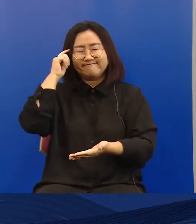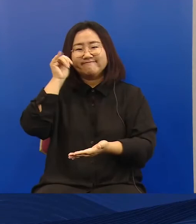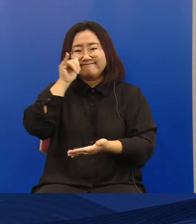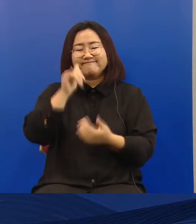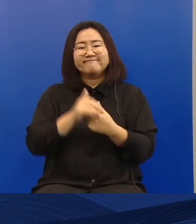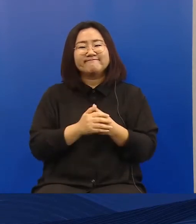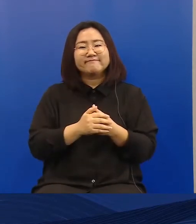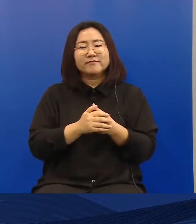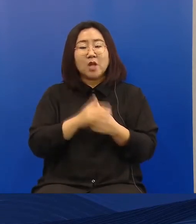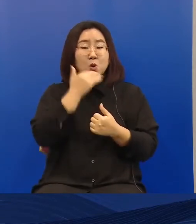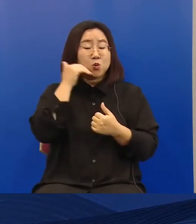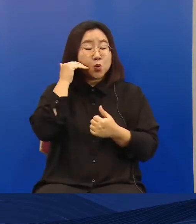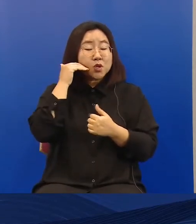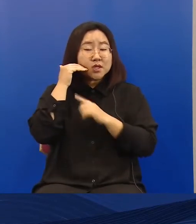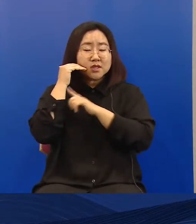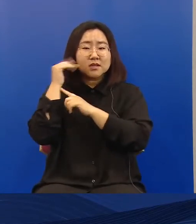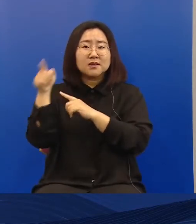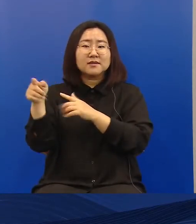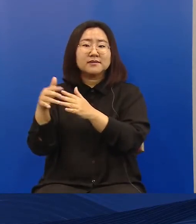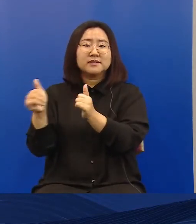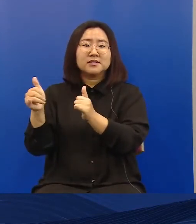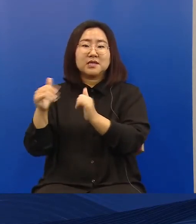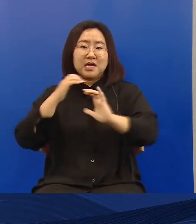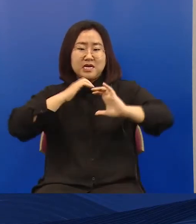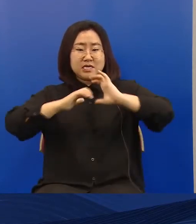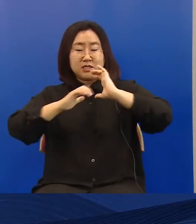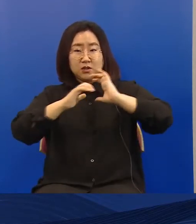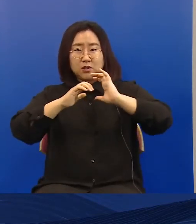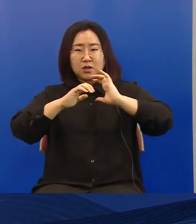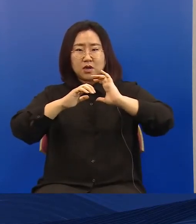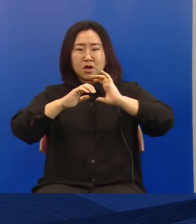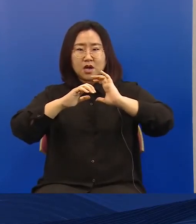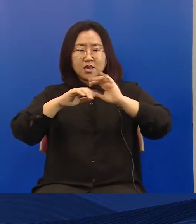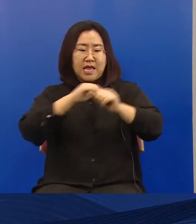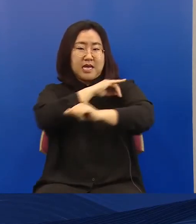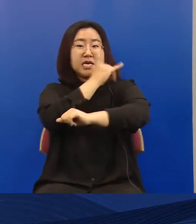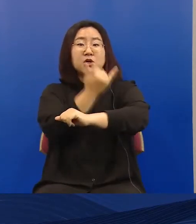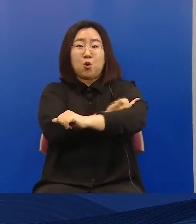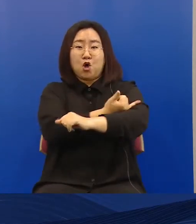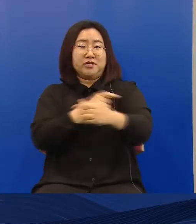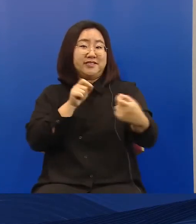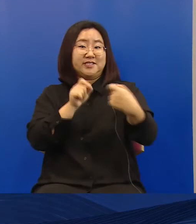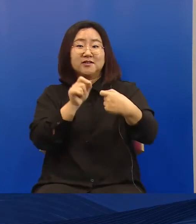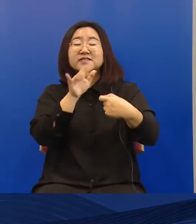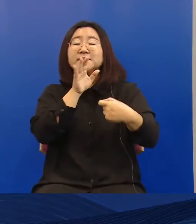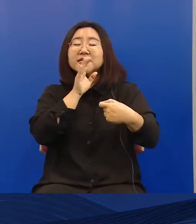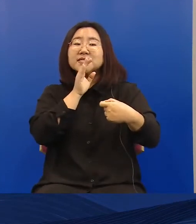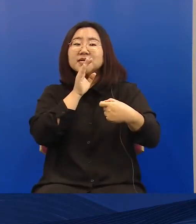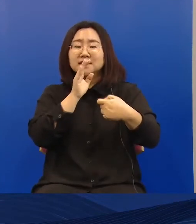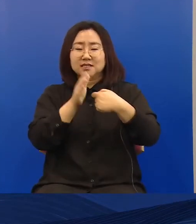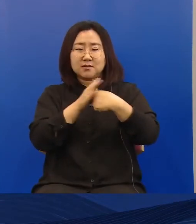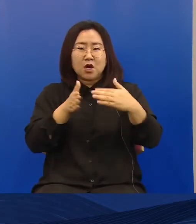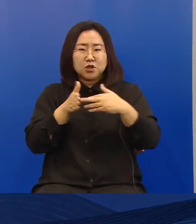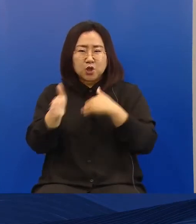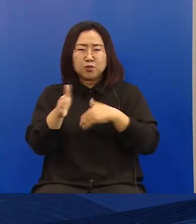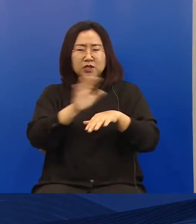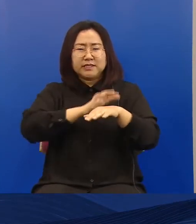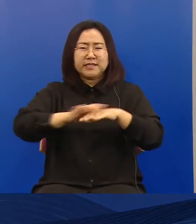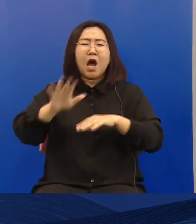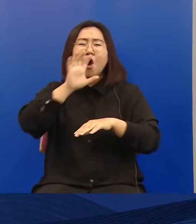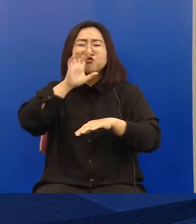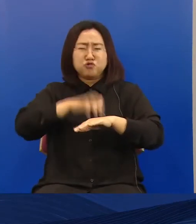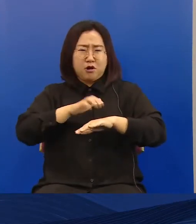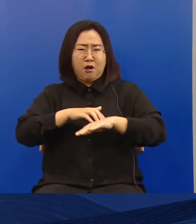people access all of their human rights through communication access, which means hiring interpreters who are professional and